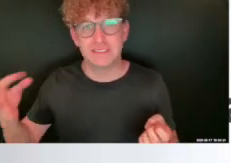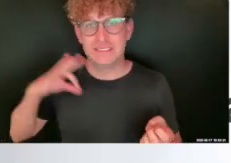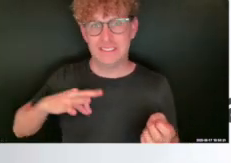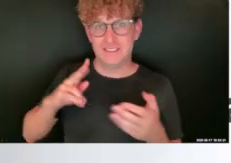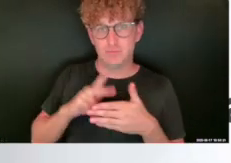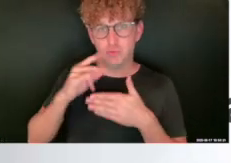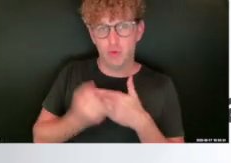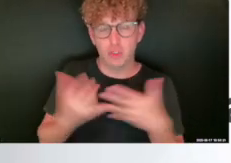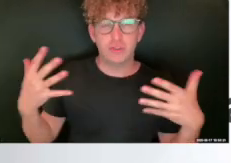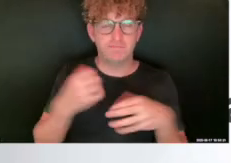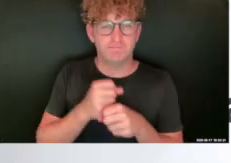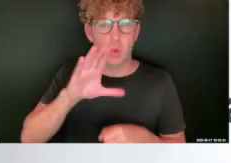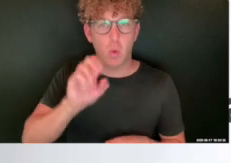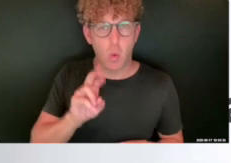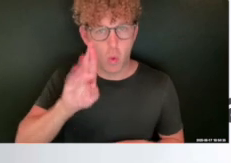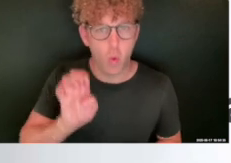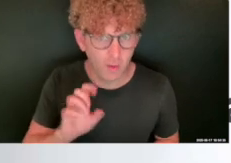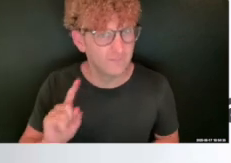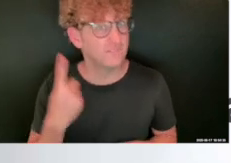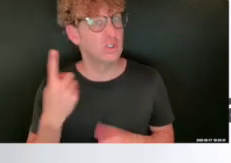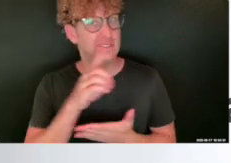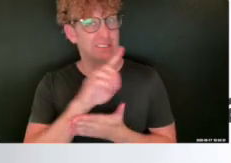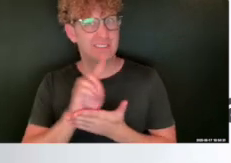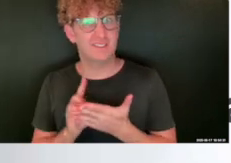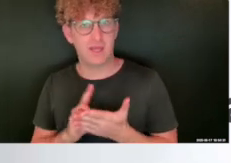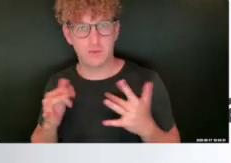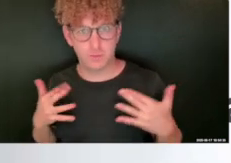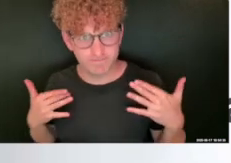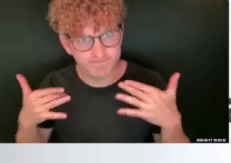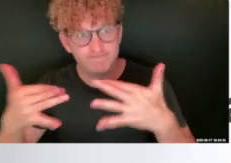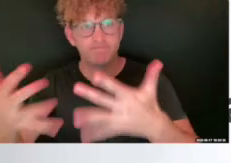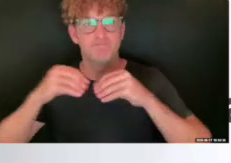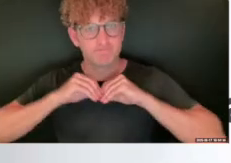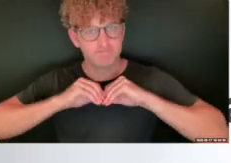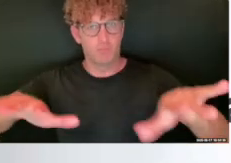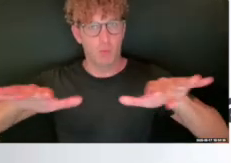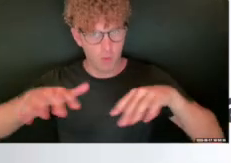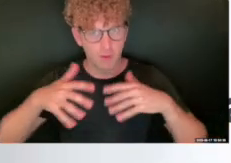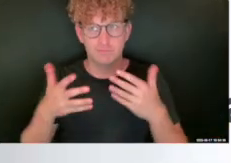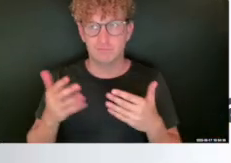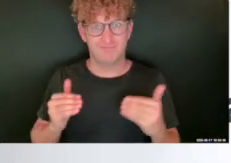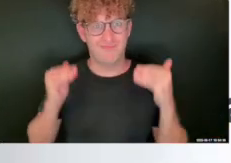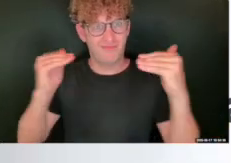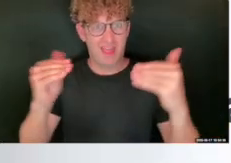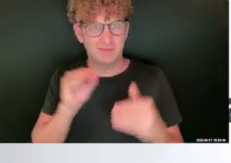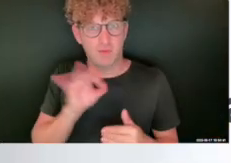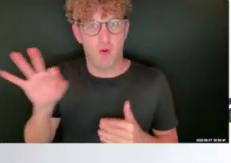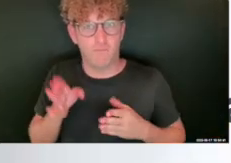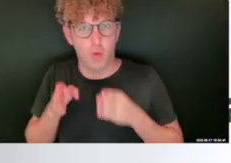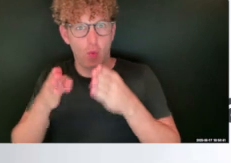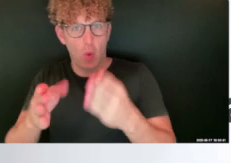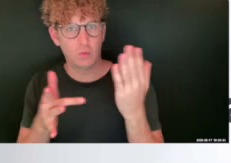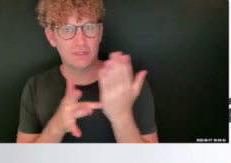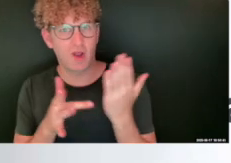in disadvantaged communities. So far, the project has funded over 3,000 pieces of equipment and supported more than